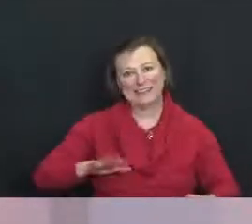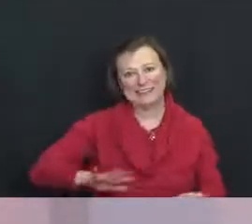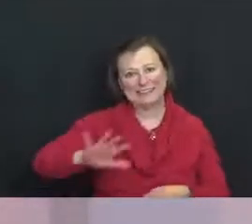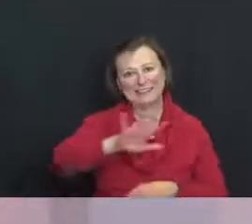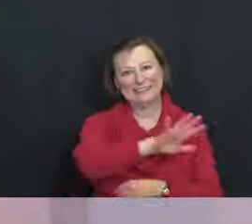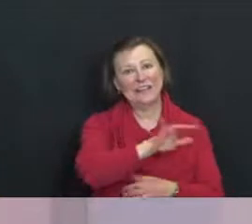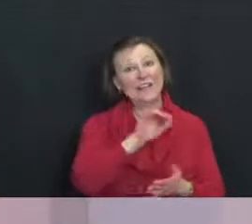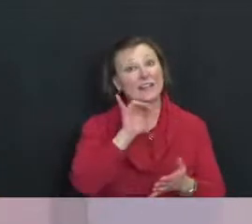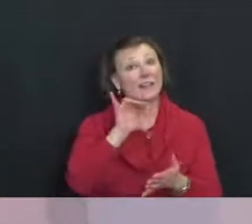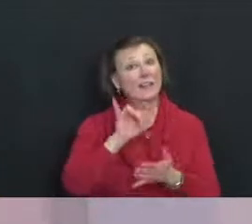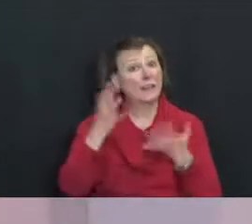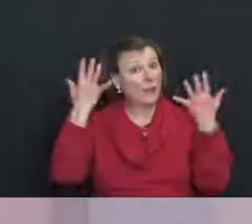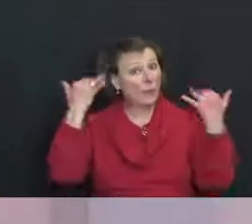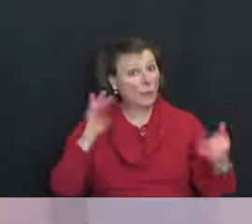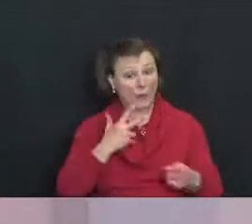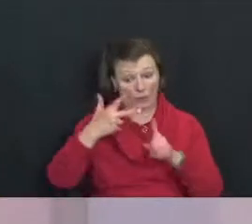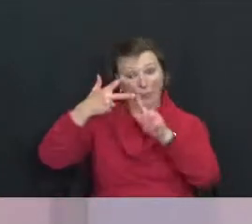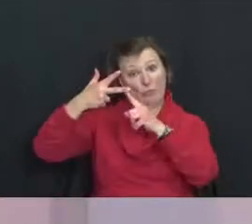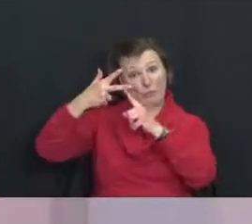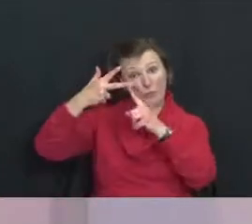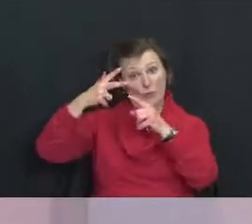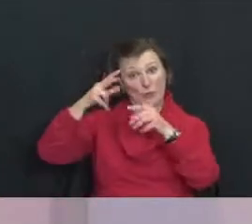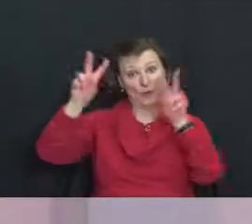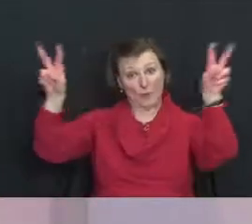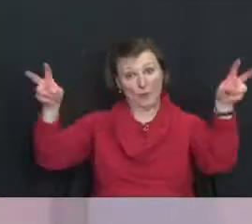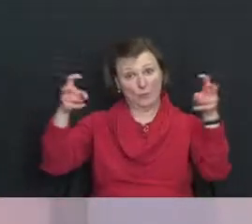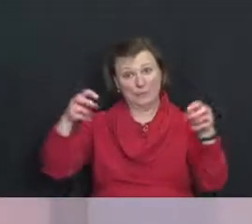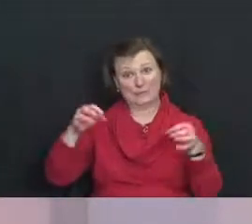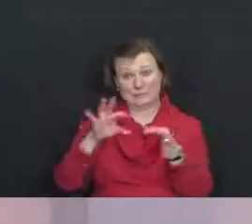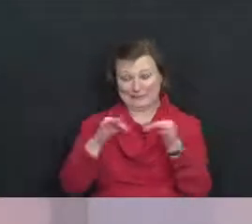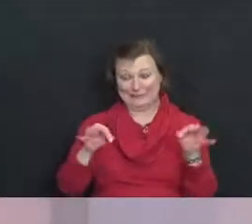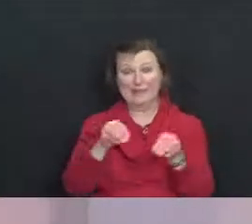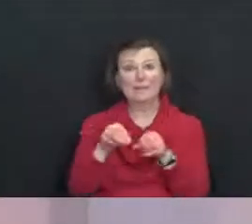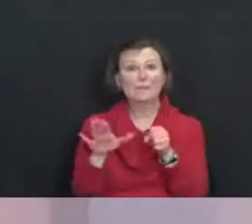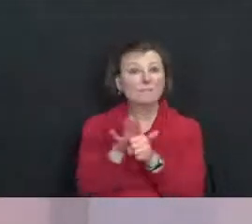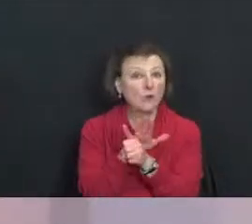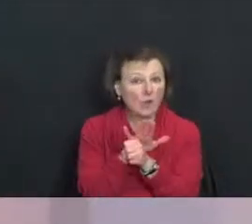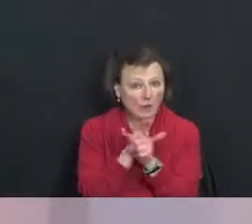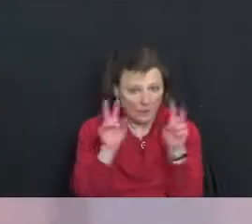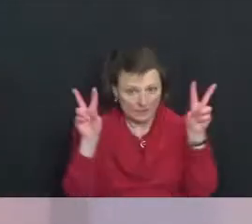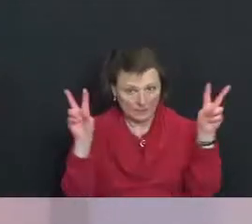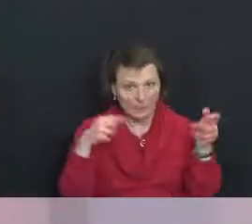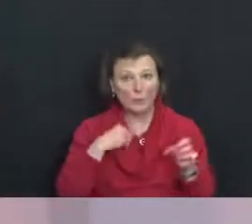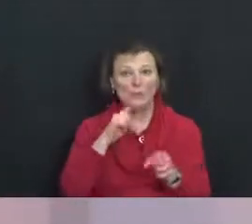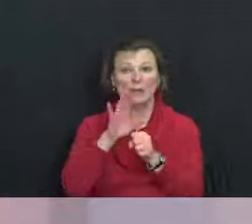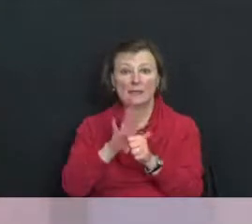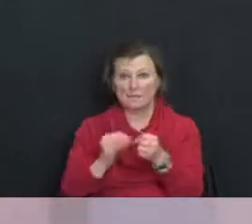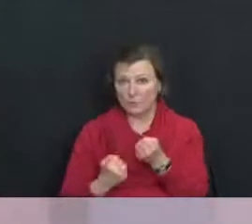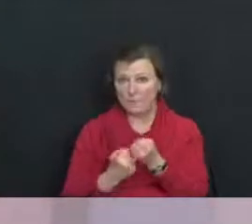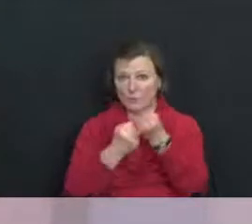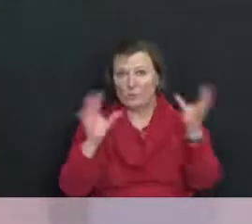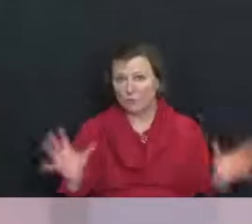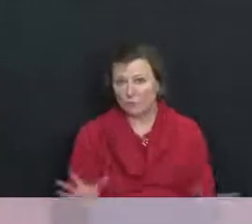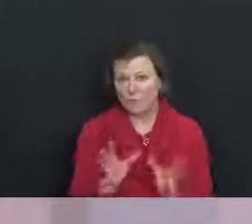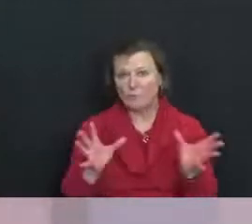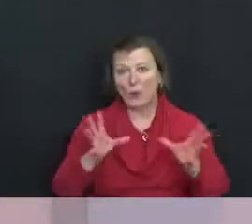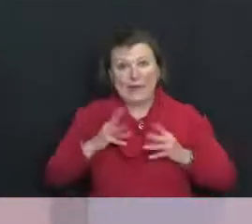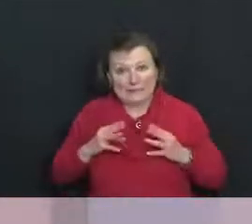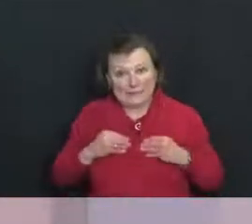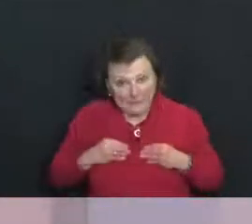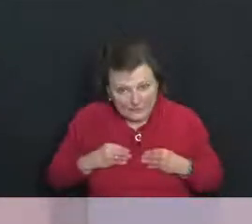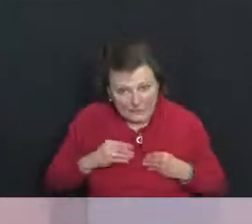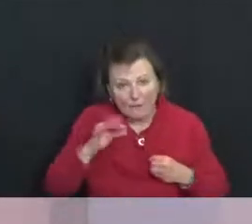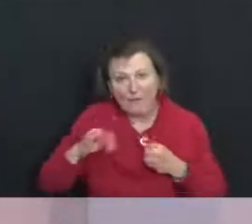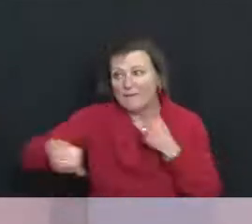And that is why our third principle states in full, we covenant to affirm and promote acceptance of